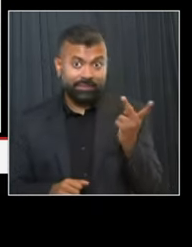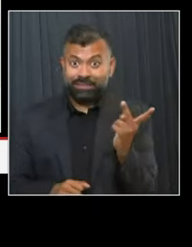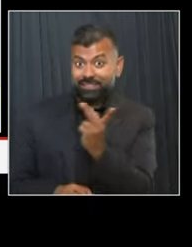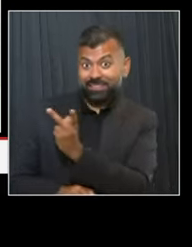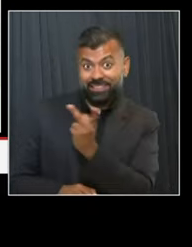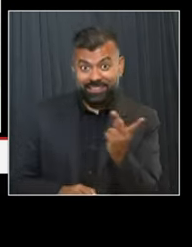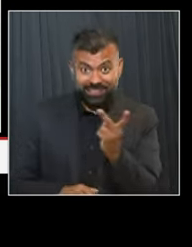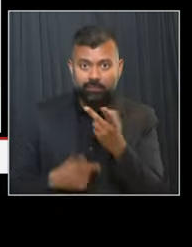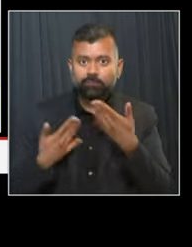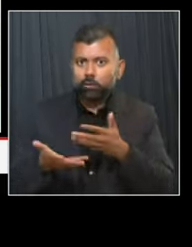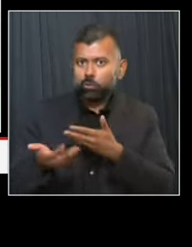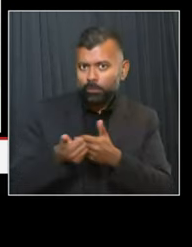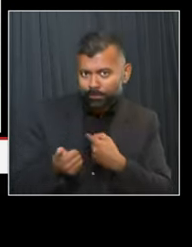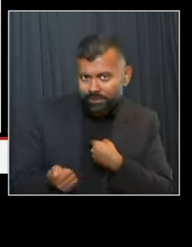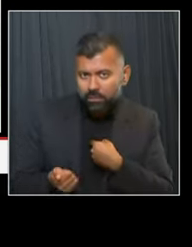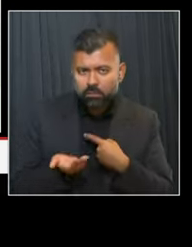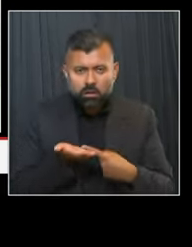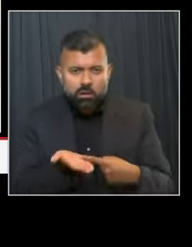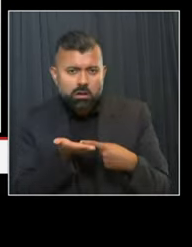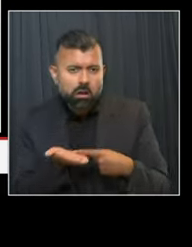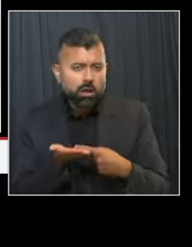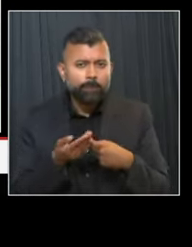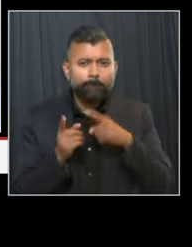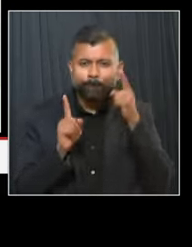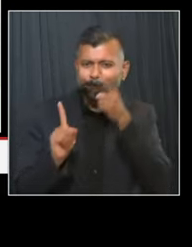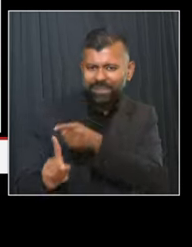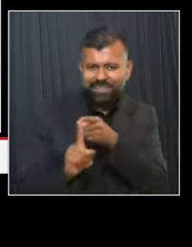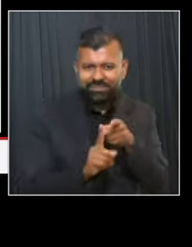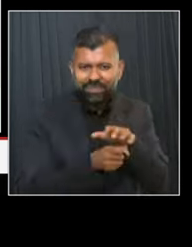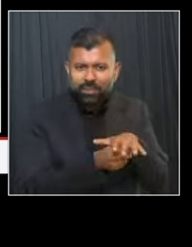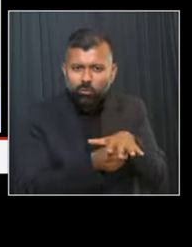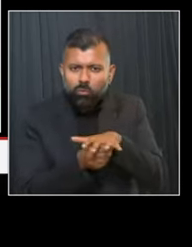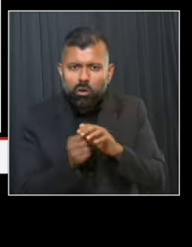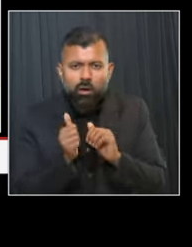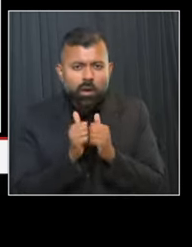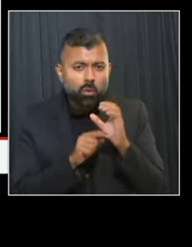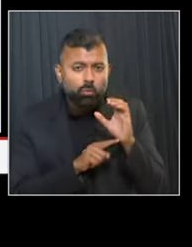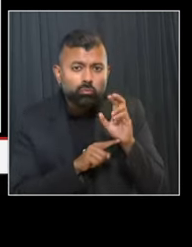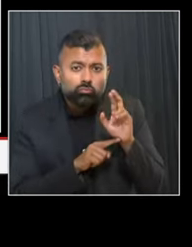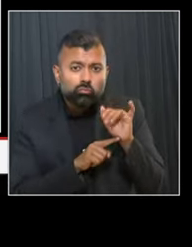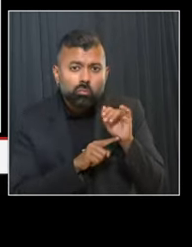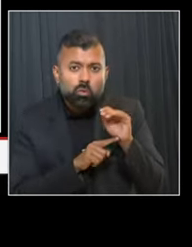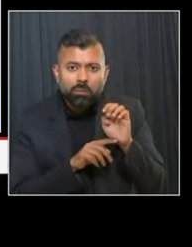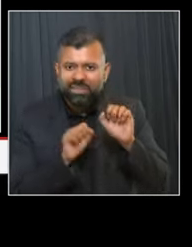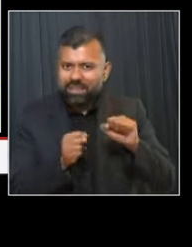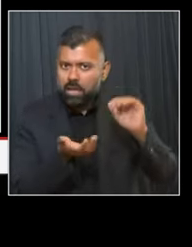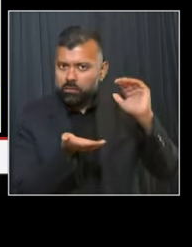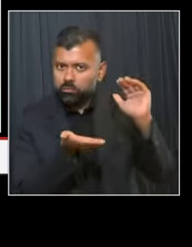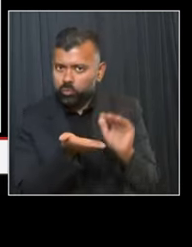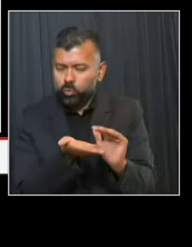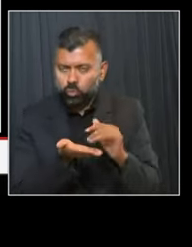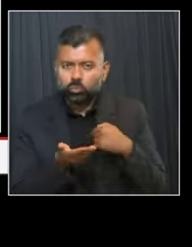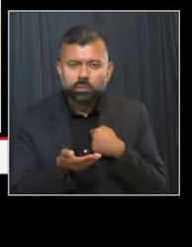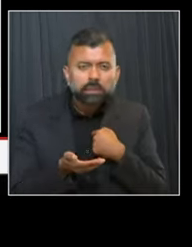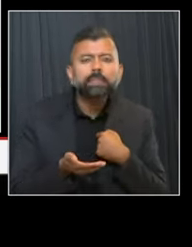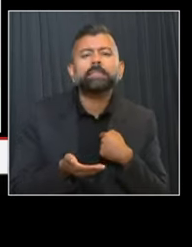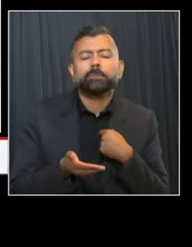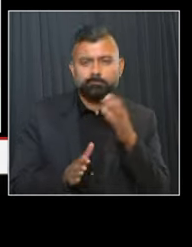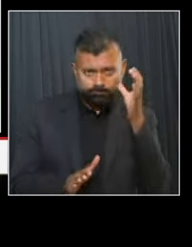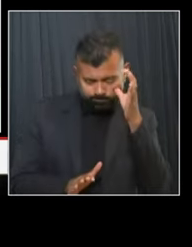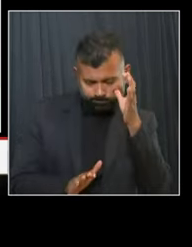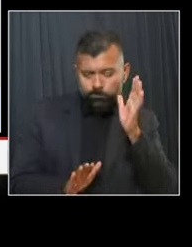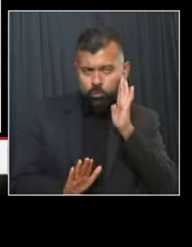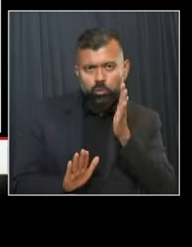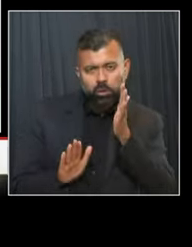in certain neighborhoods with driving down crime. So we remain committed to it, and I'll ask the CA to address